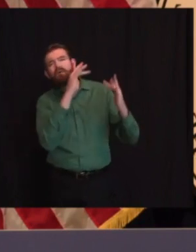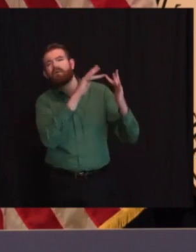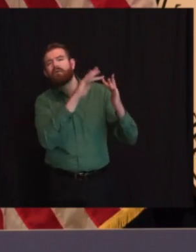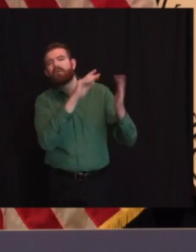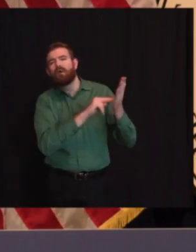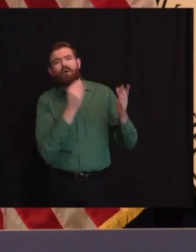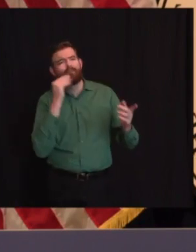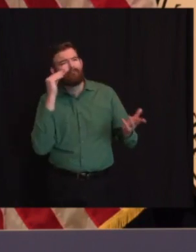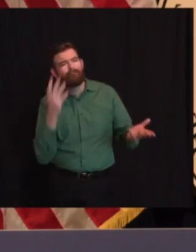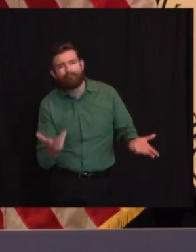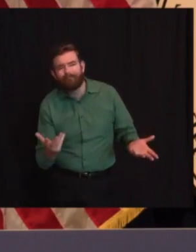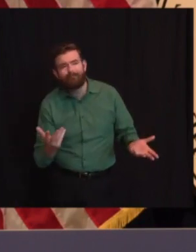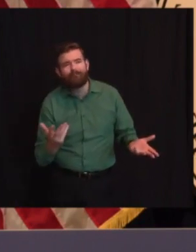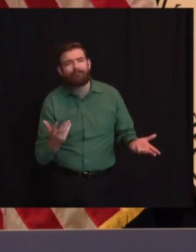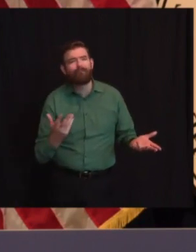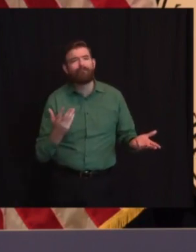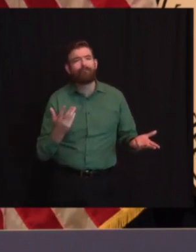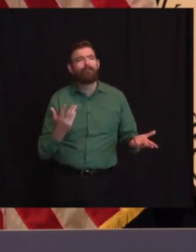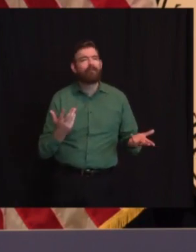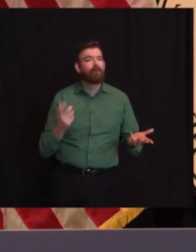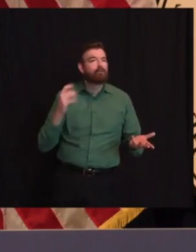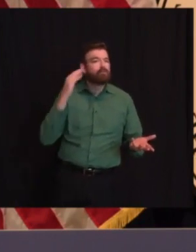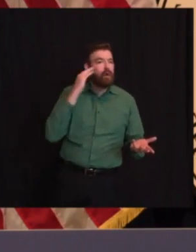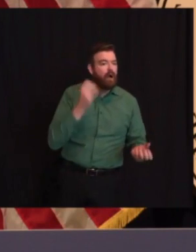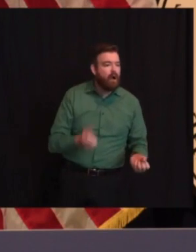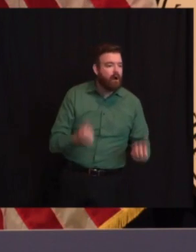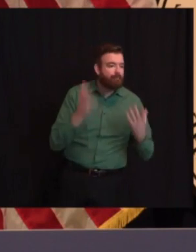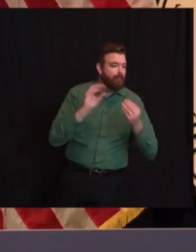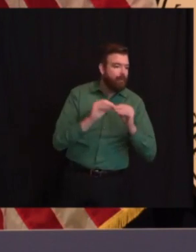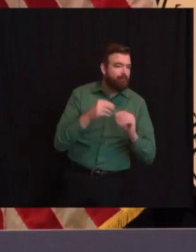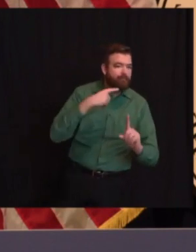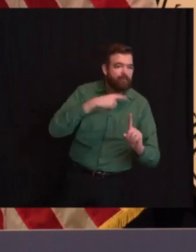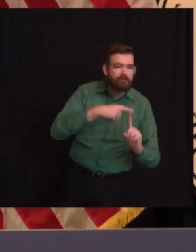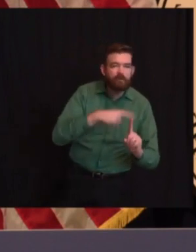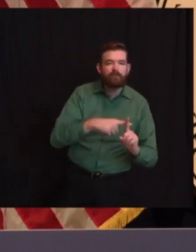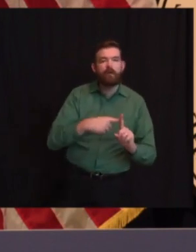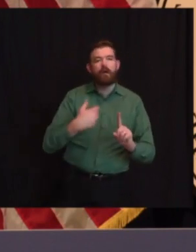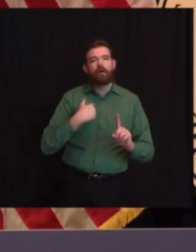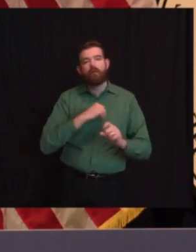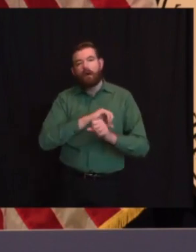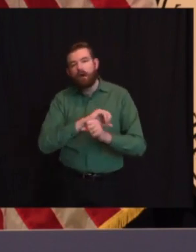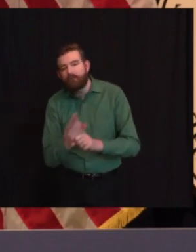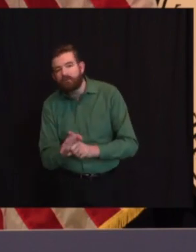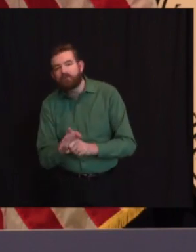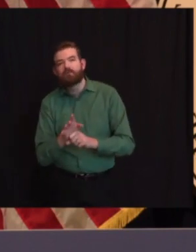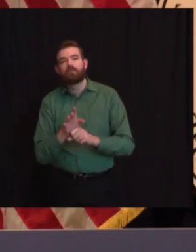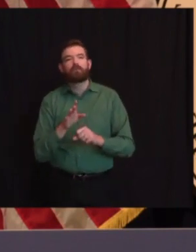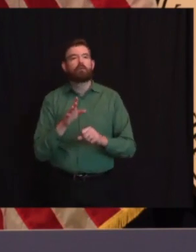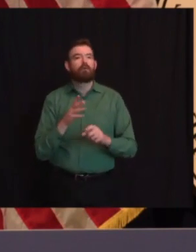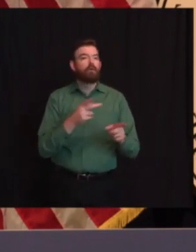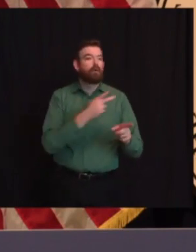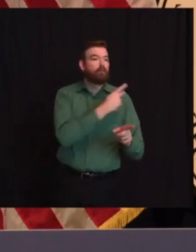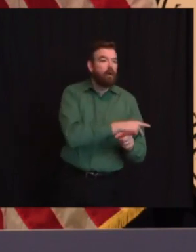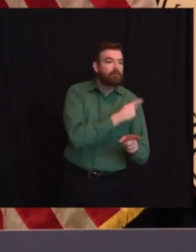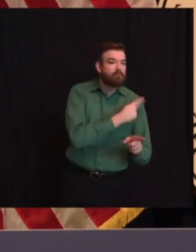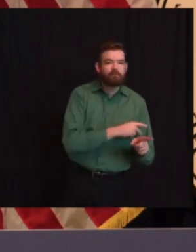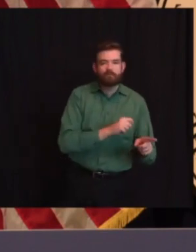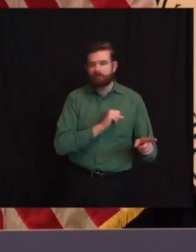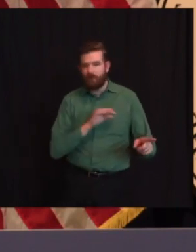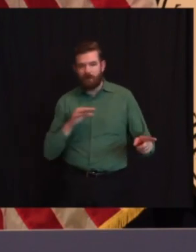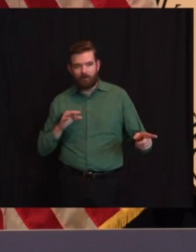and residents at their facilities. And then number two, a medical director for several long-term care facilities in the Mercer County